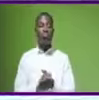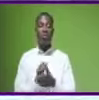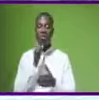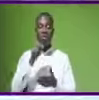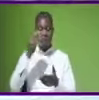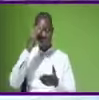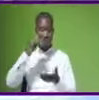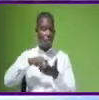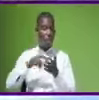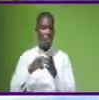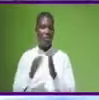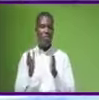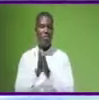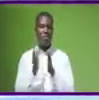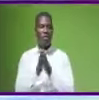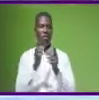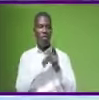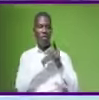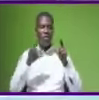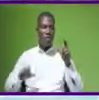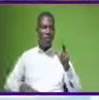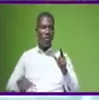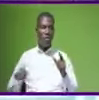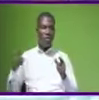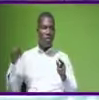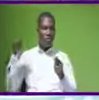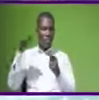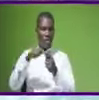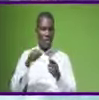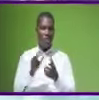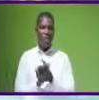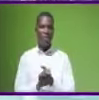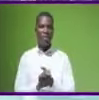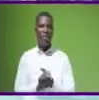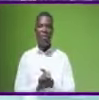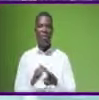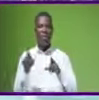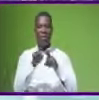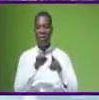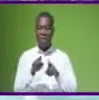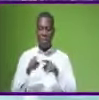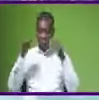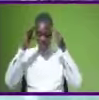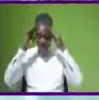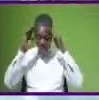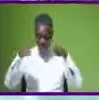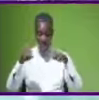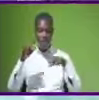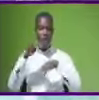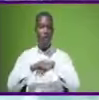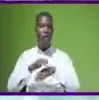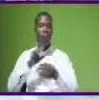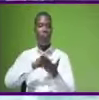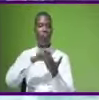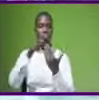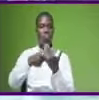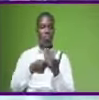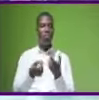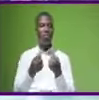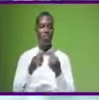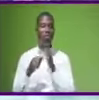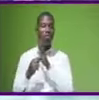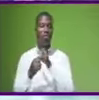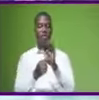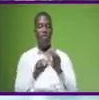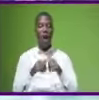Praise the Lord. Hallelujah. I could see Sir Sebi and Kremofu. I work program Neso after there's one that